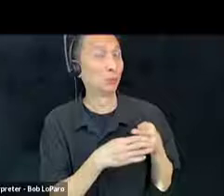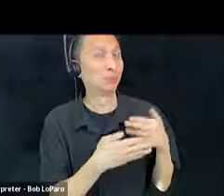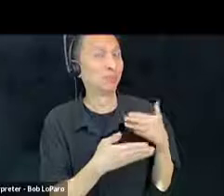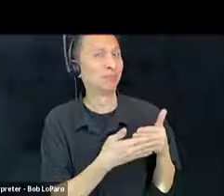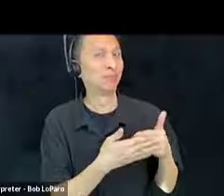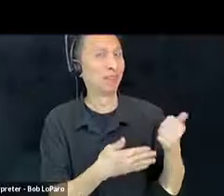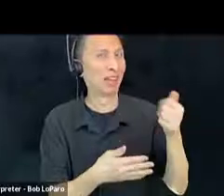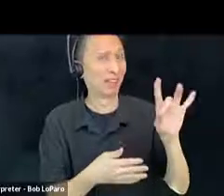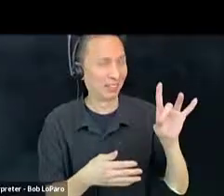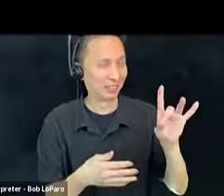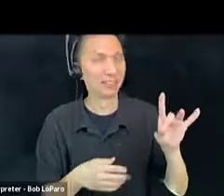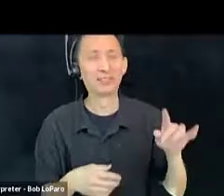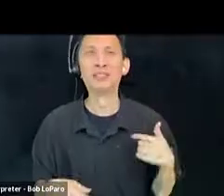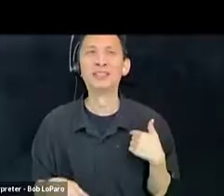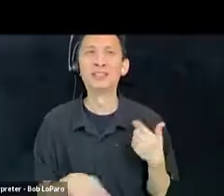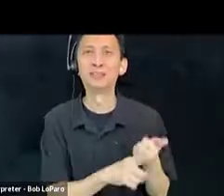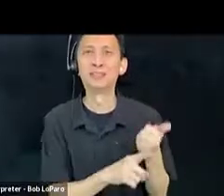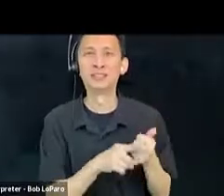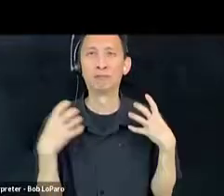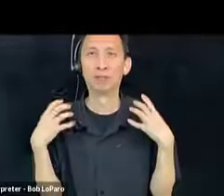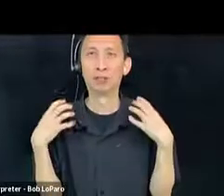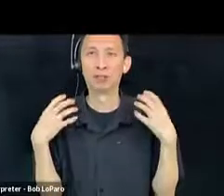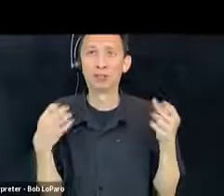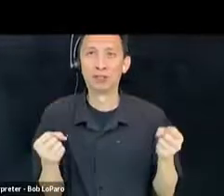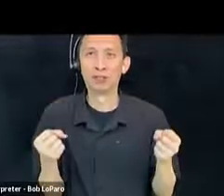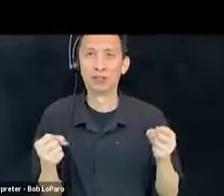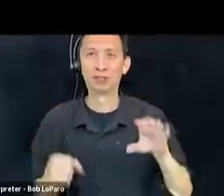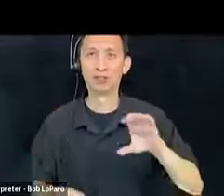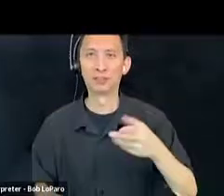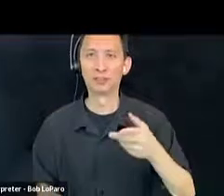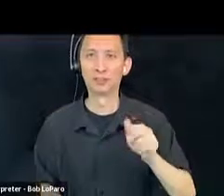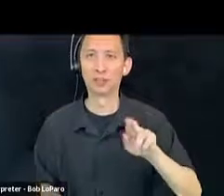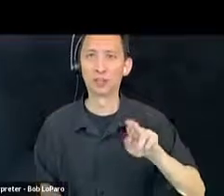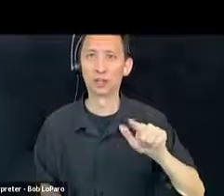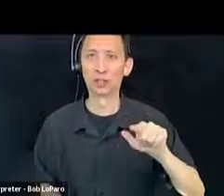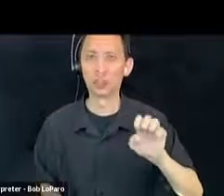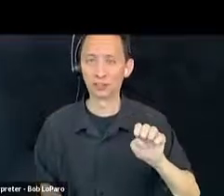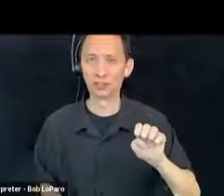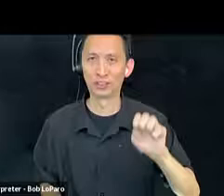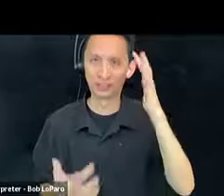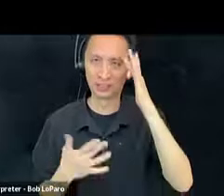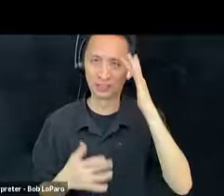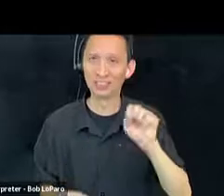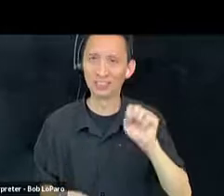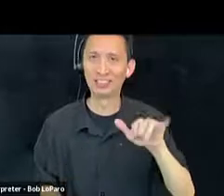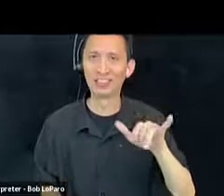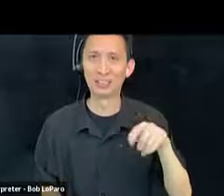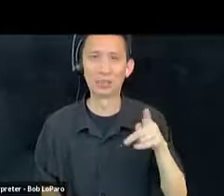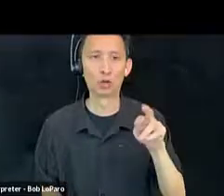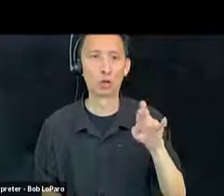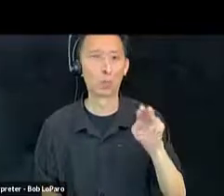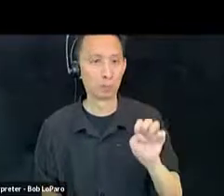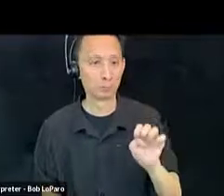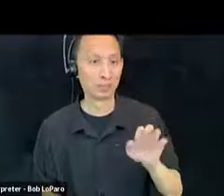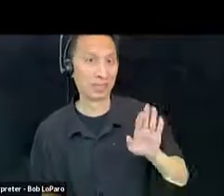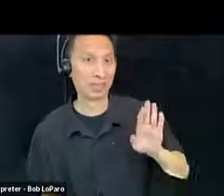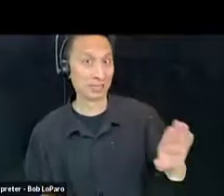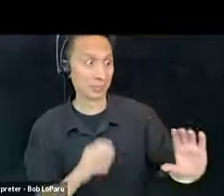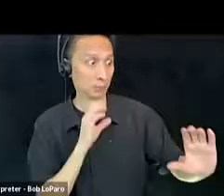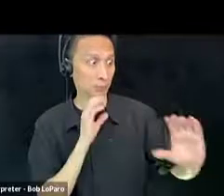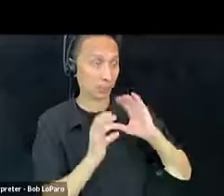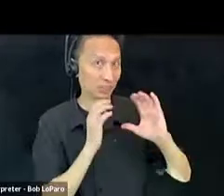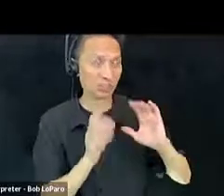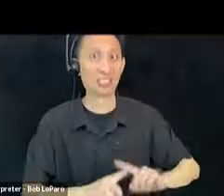use total communicator for both of them. And they're both very different communicators. And I will say that that's because my definition of total